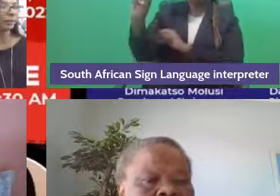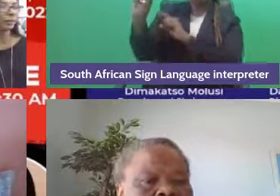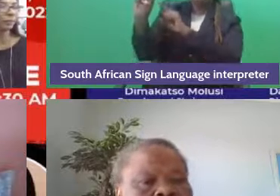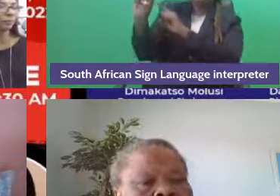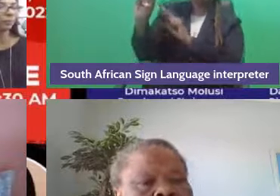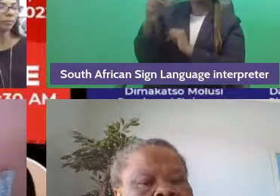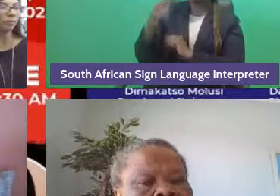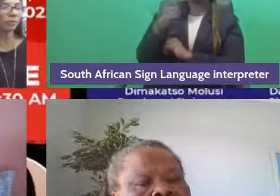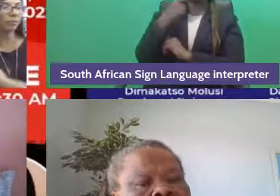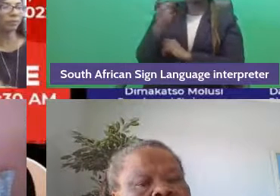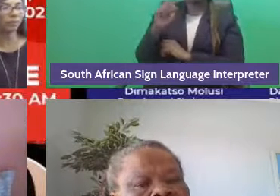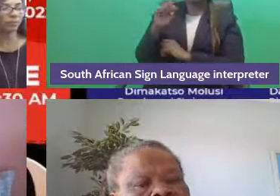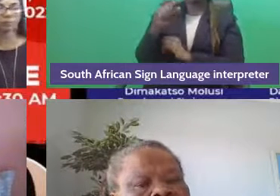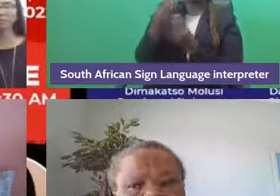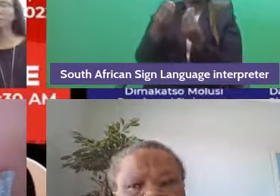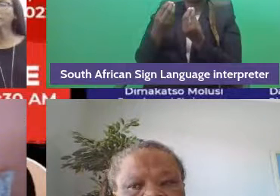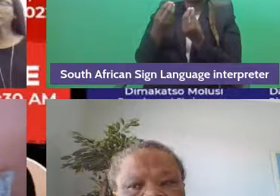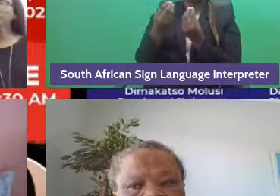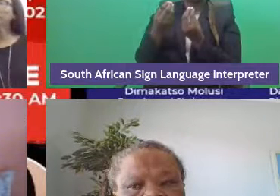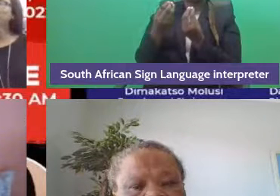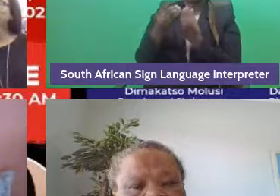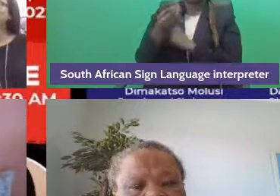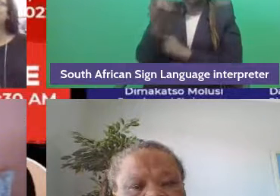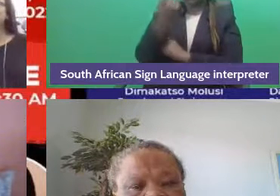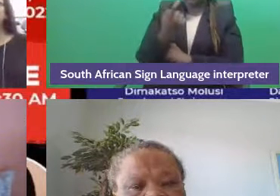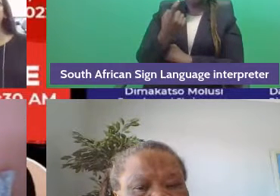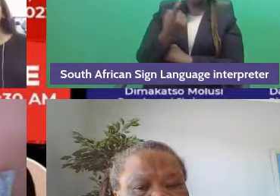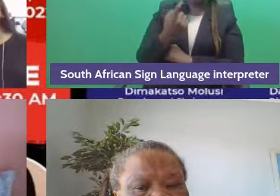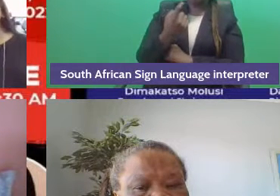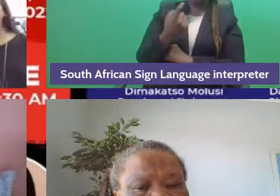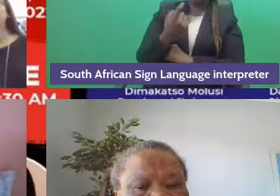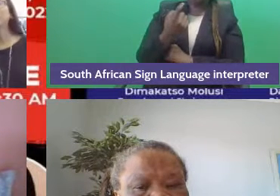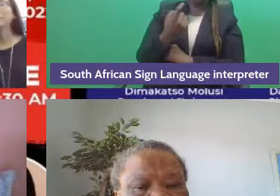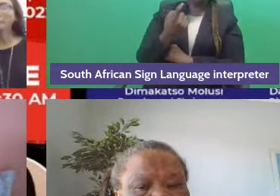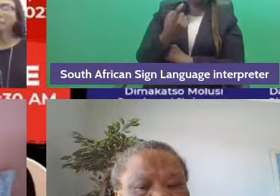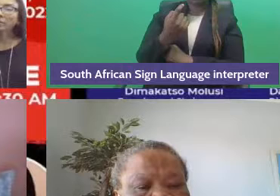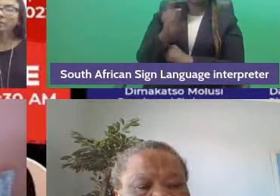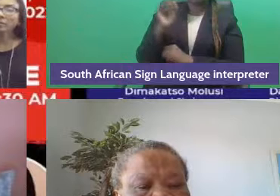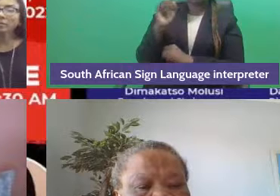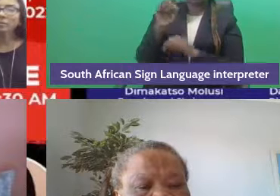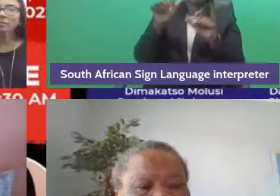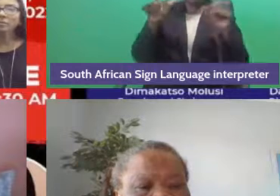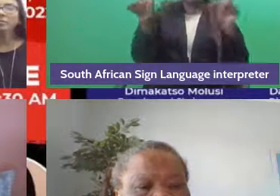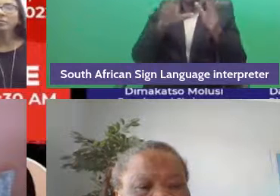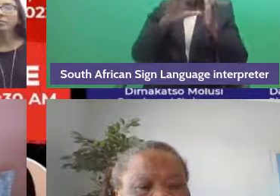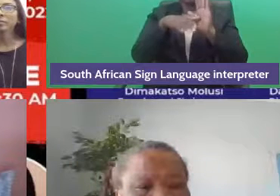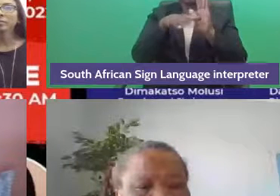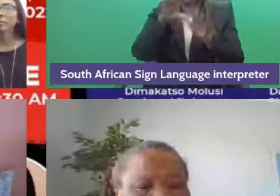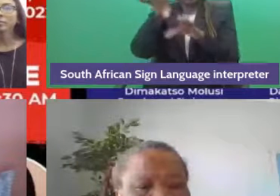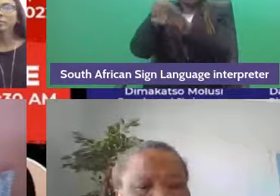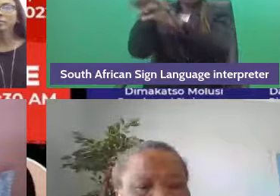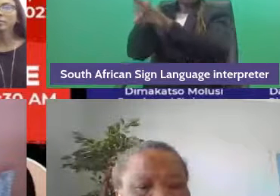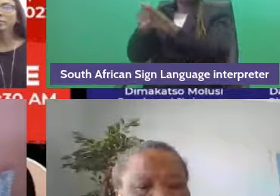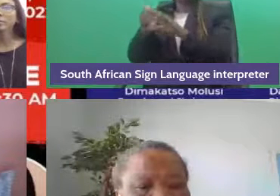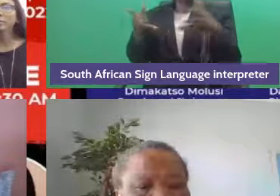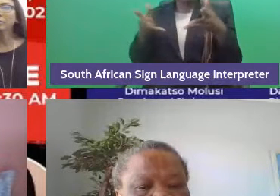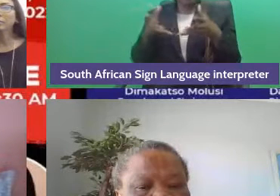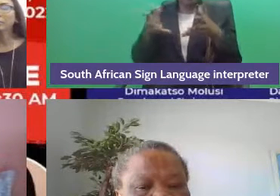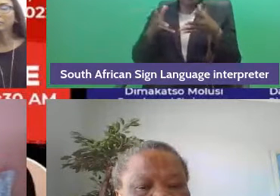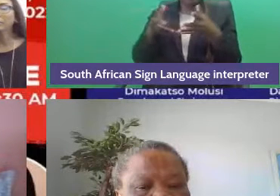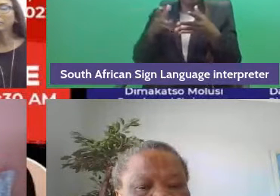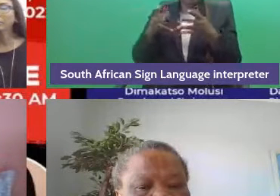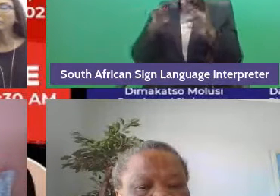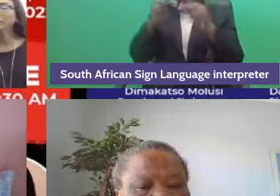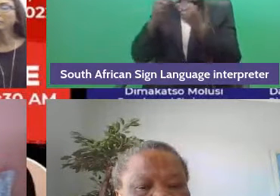one of the target questions posed is the importance of including persons with disability in the National